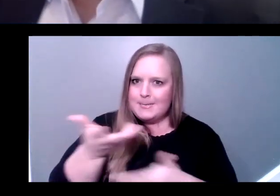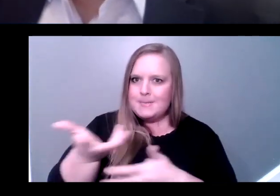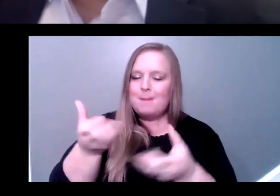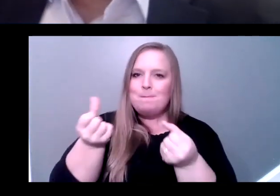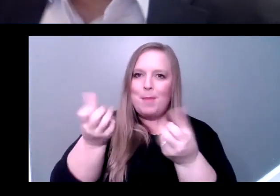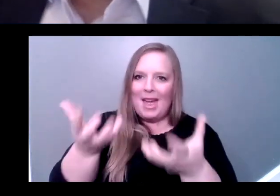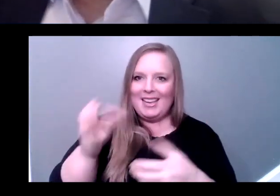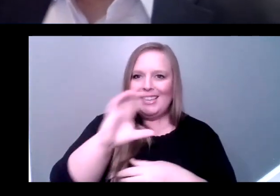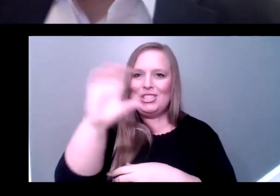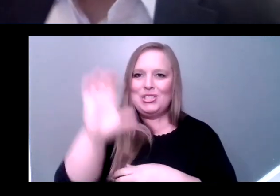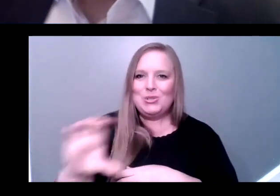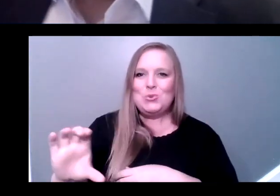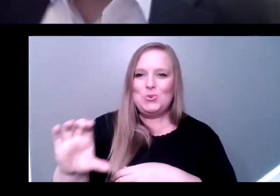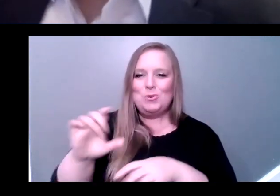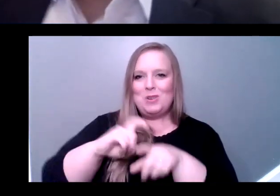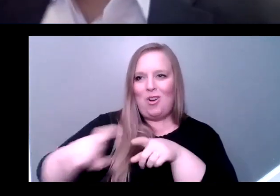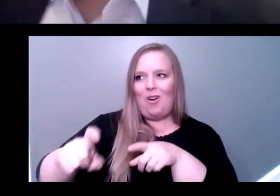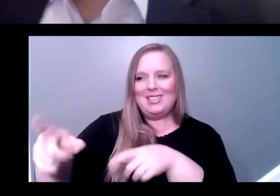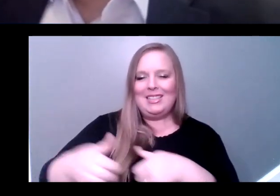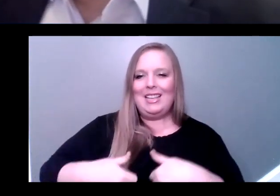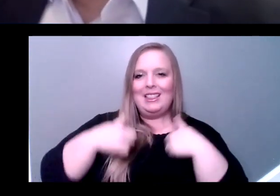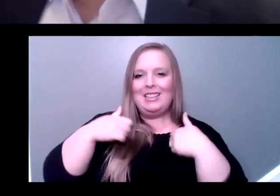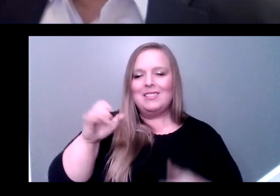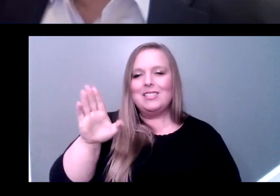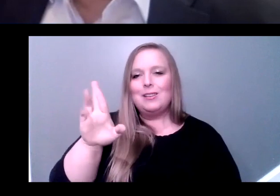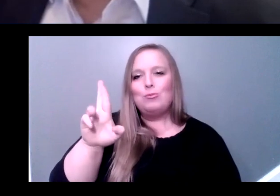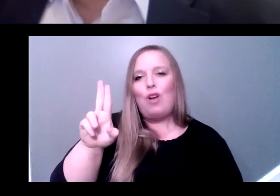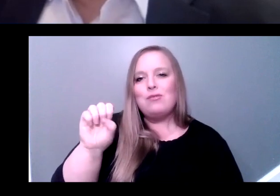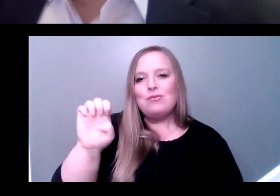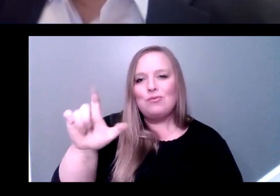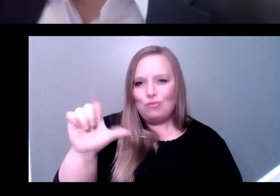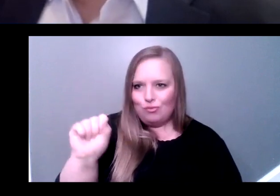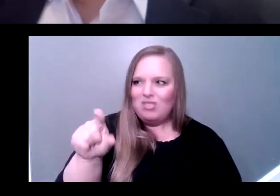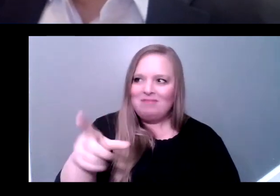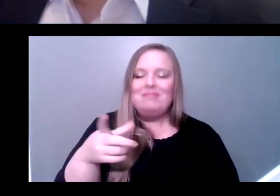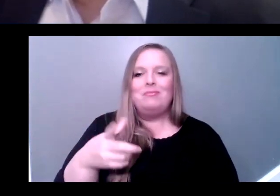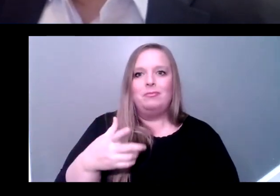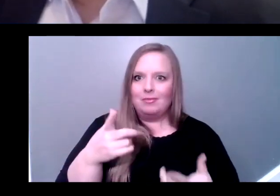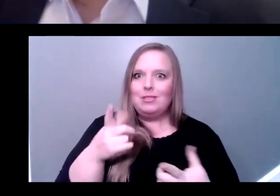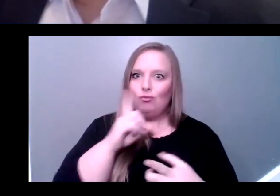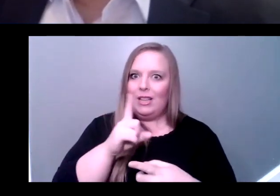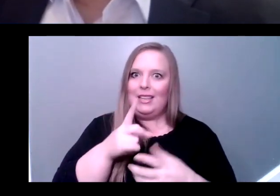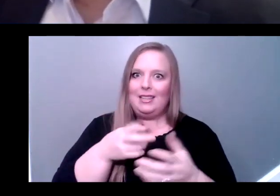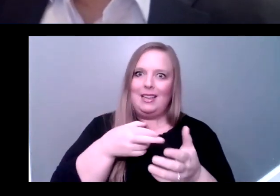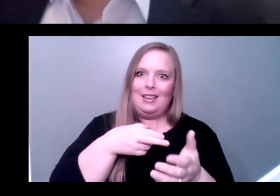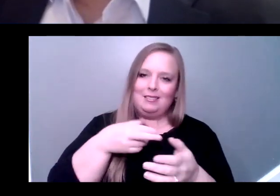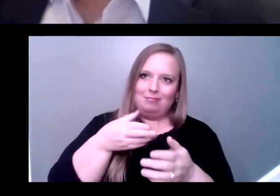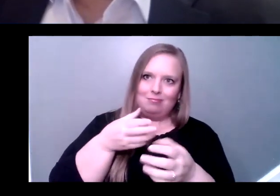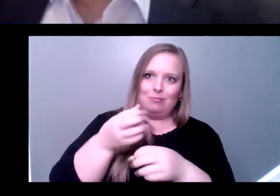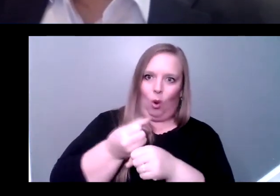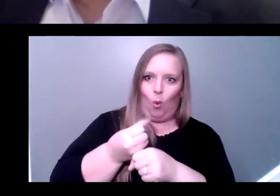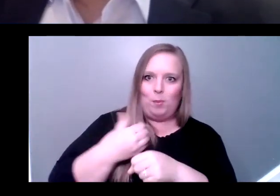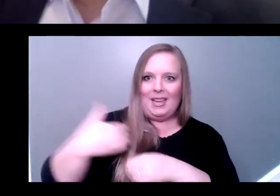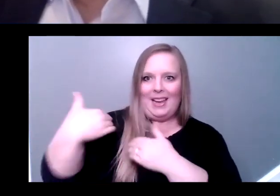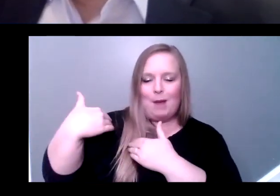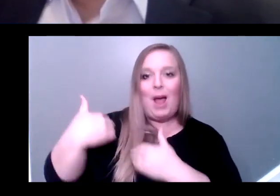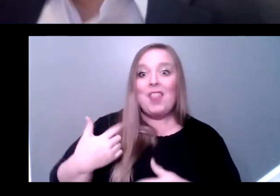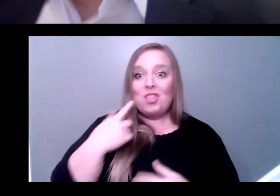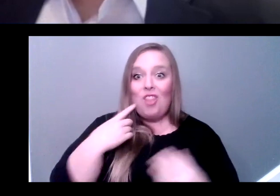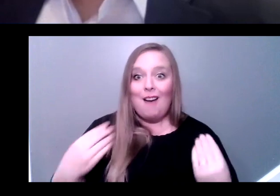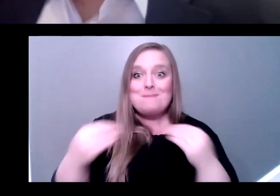a fractured nation. Bosnia and Herzegovina consists of 3 constituent peoples, and I mentioned those again: